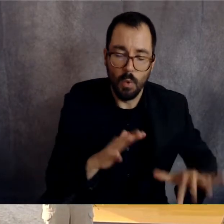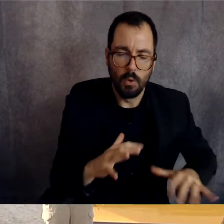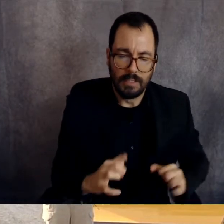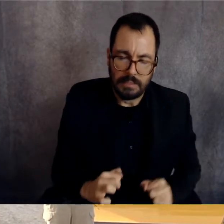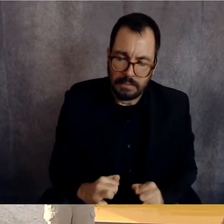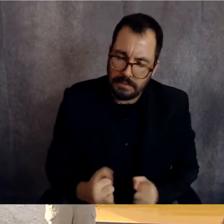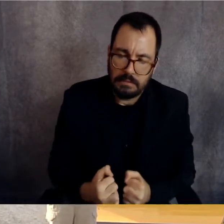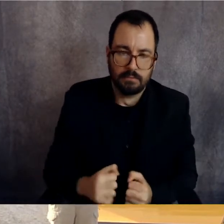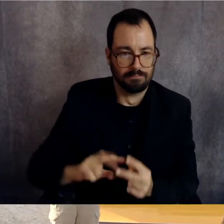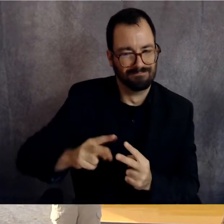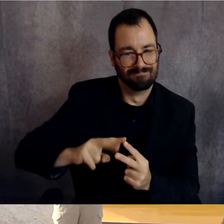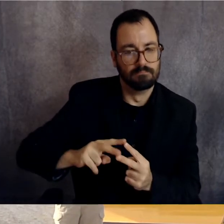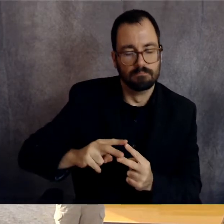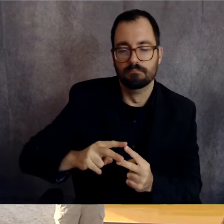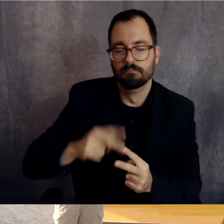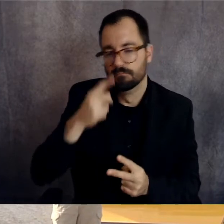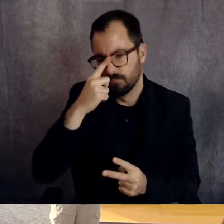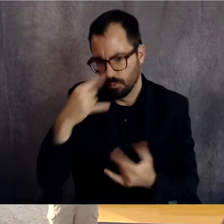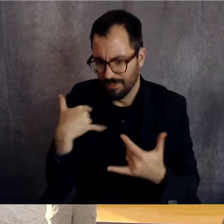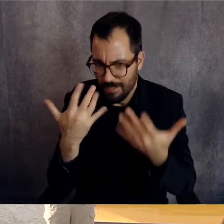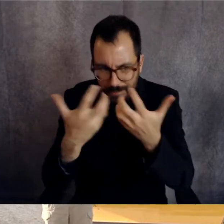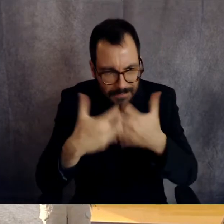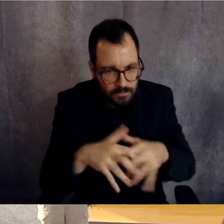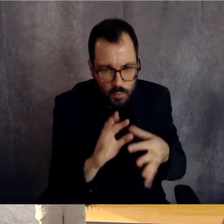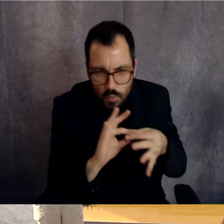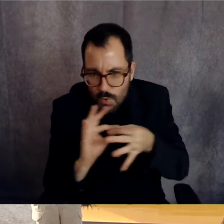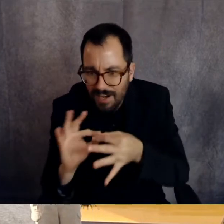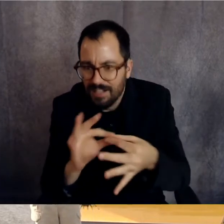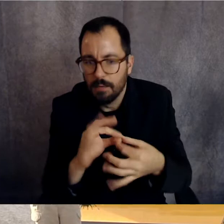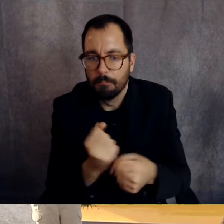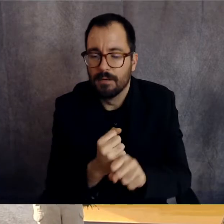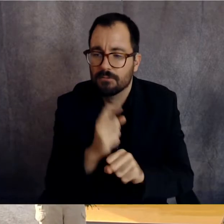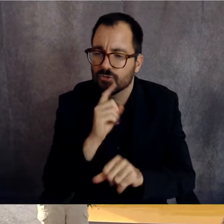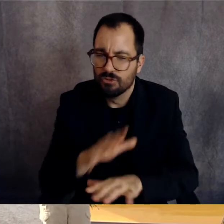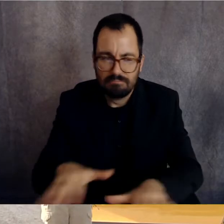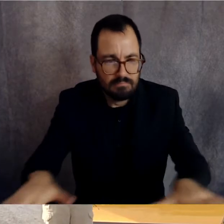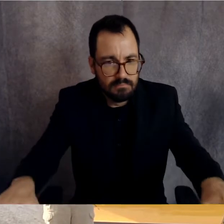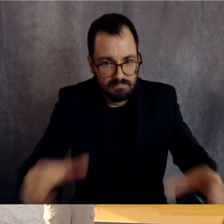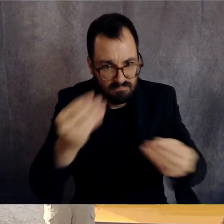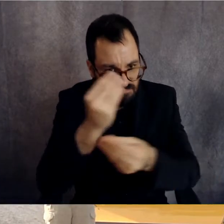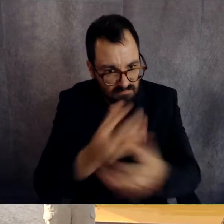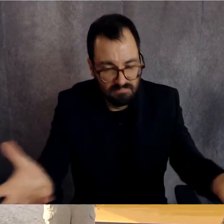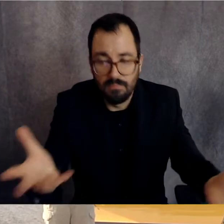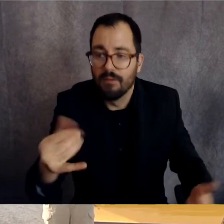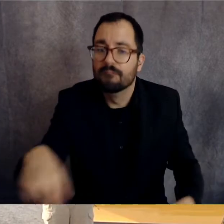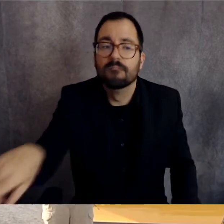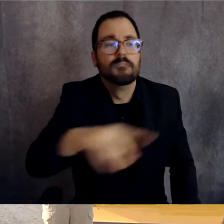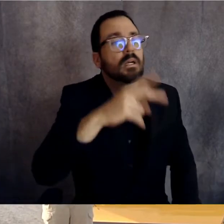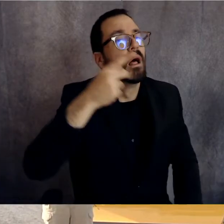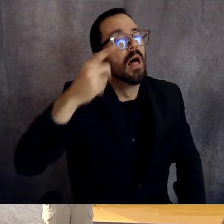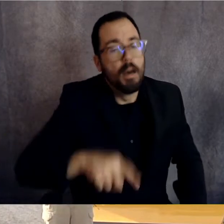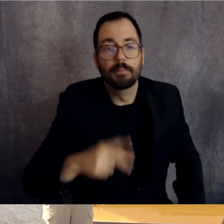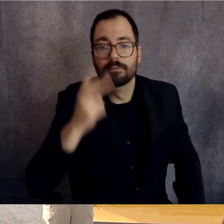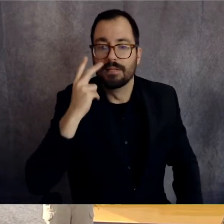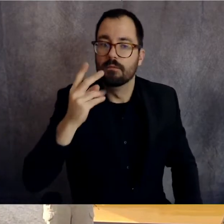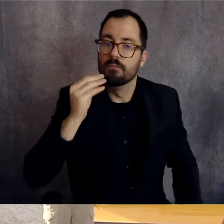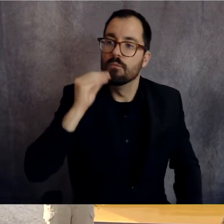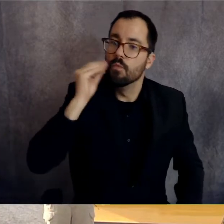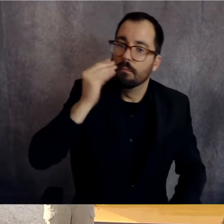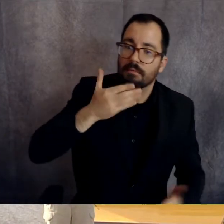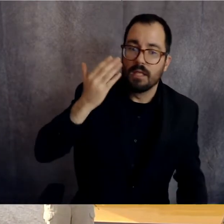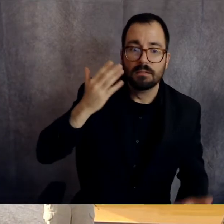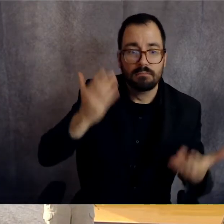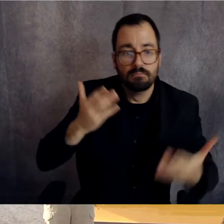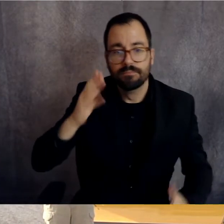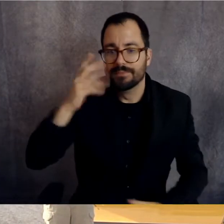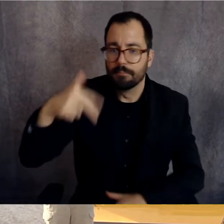coordination outreach. It's an important thing for the public to know. If you see someone homeless, you see someone vulnerable out on the streets